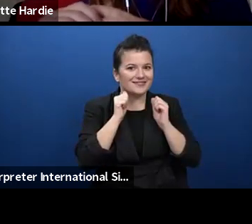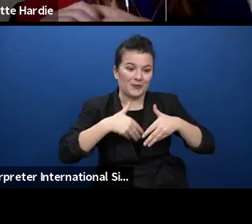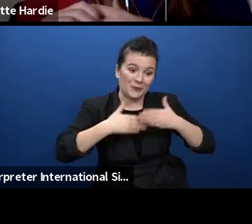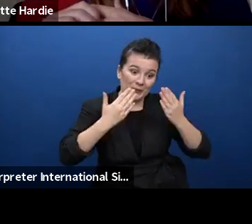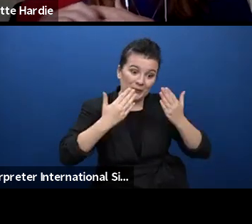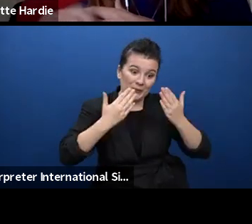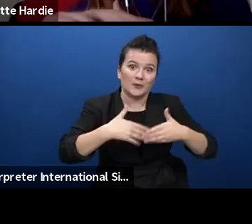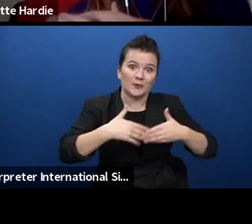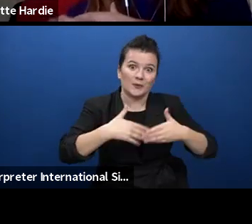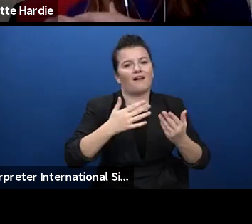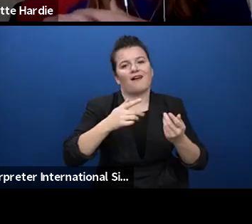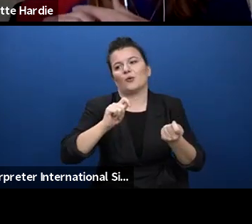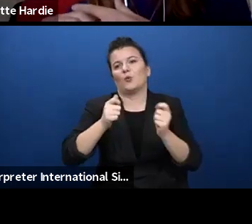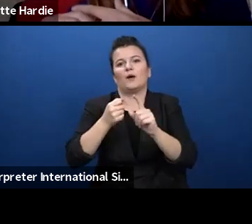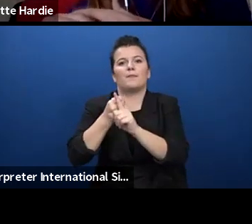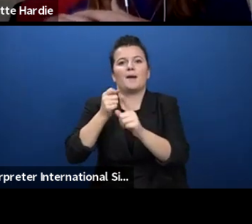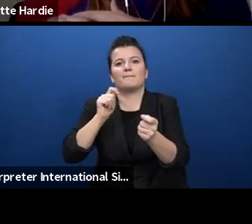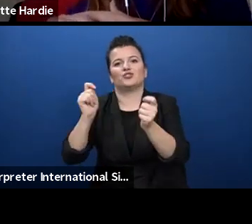Julia?